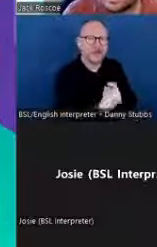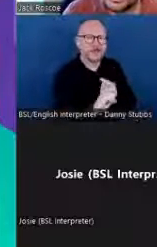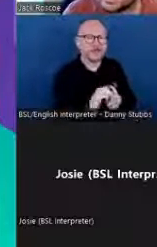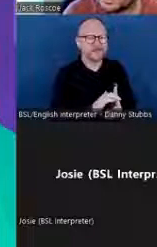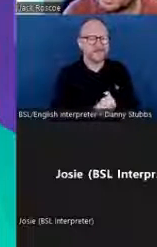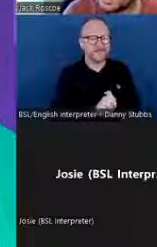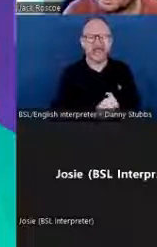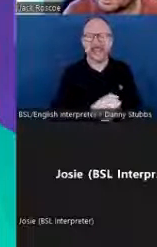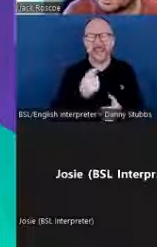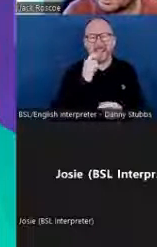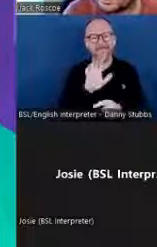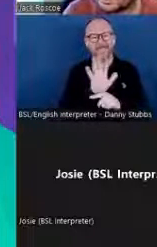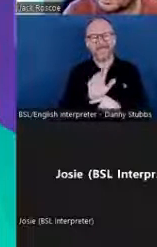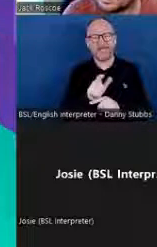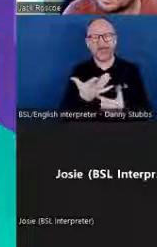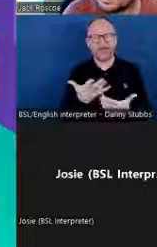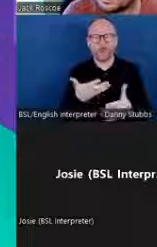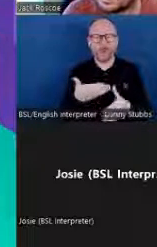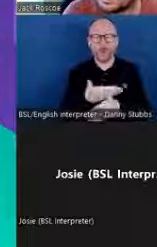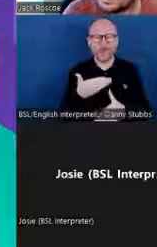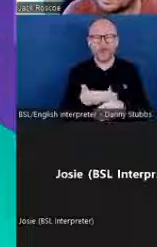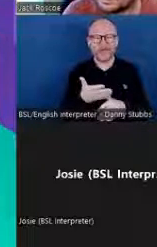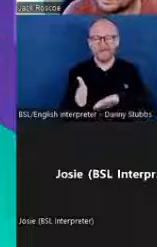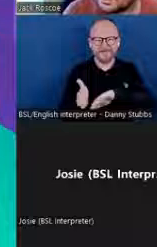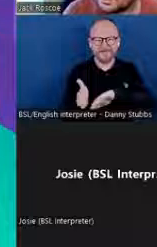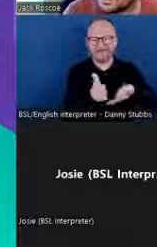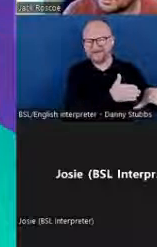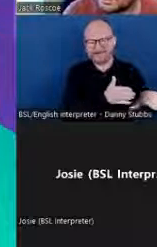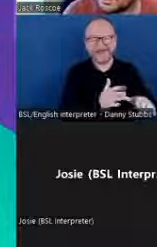that one. It's not going to happen for us, is it?